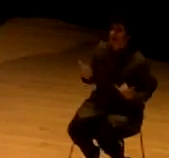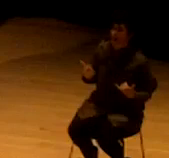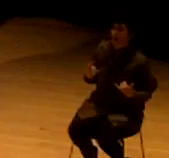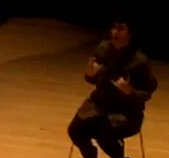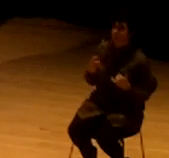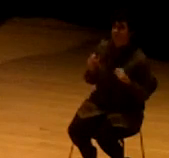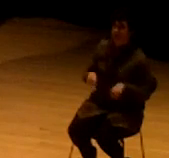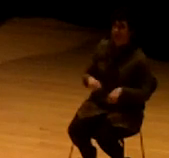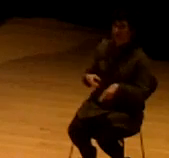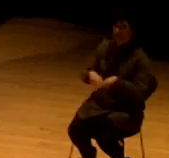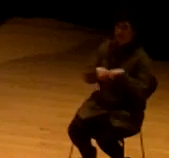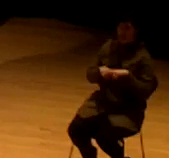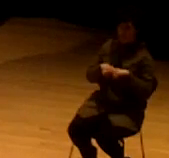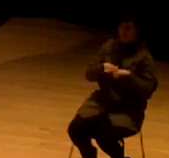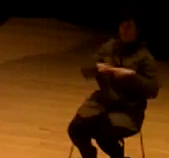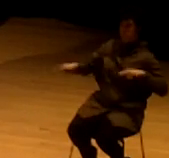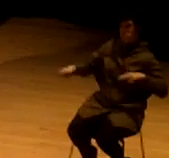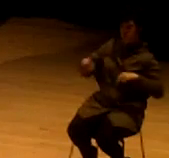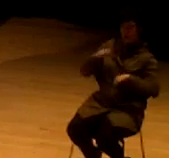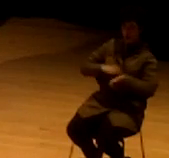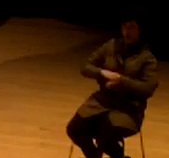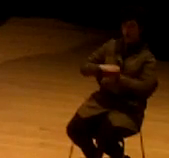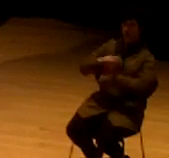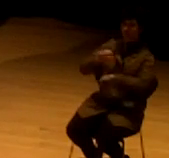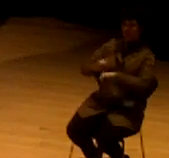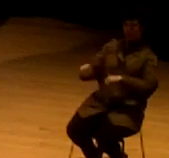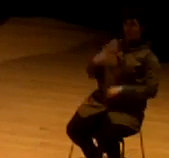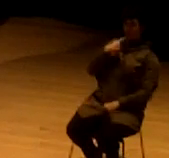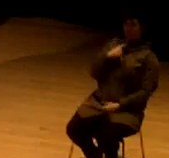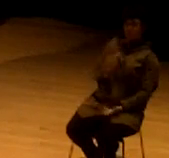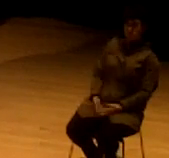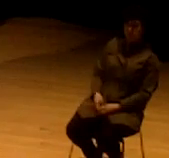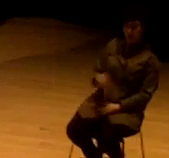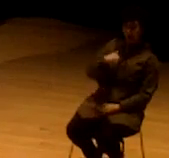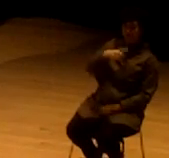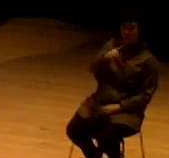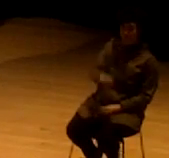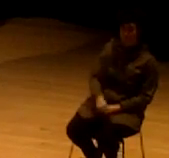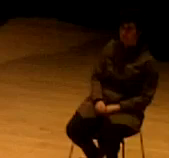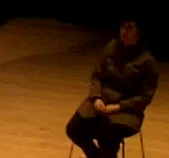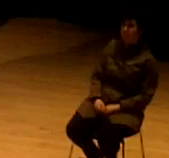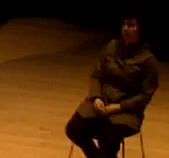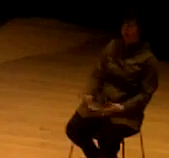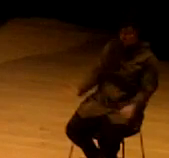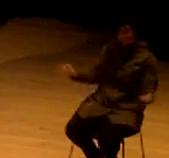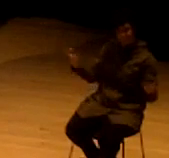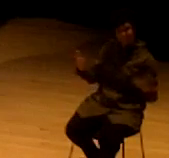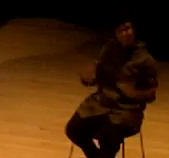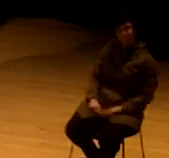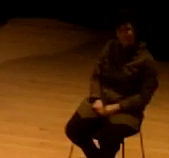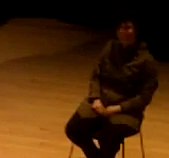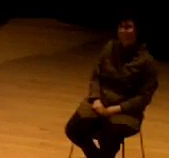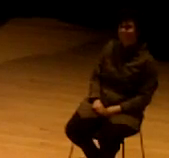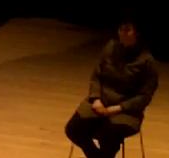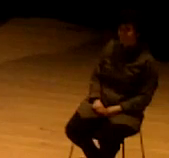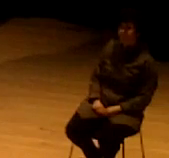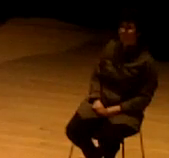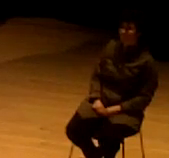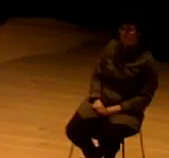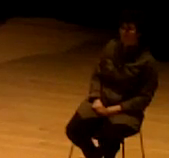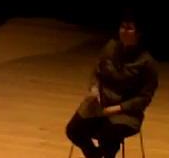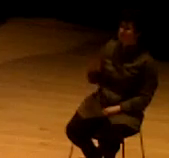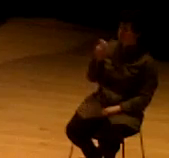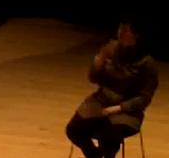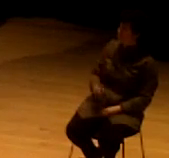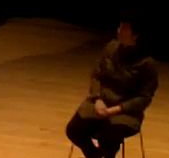not acknowledging it, I'm denying a huge aspect of my humanity, right? So my acting is going to be less full.